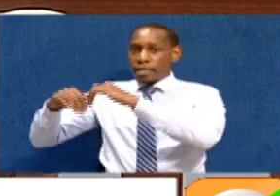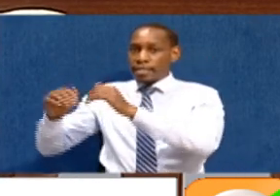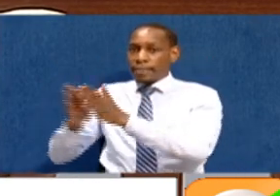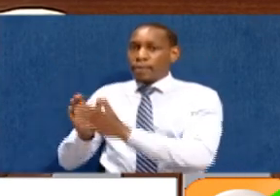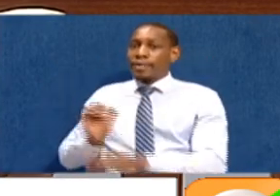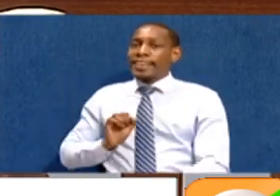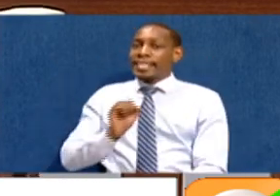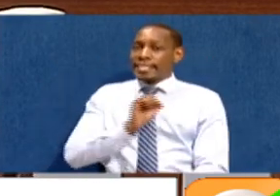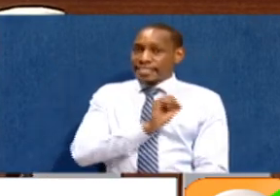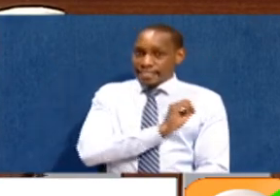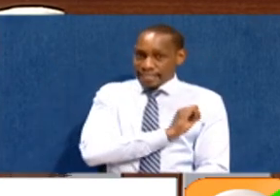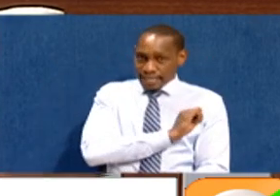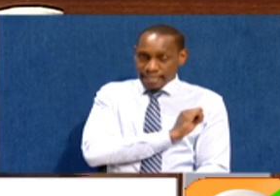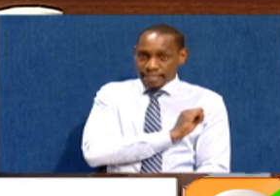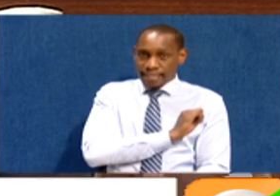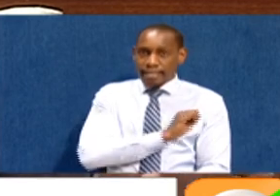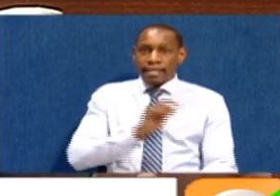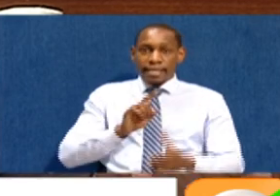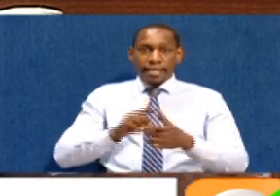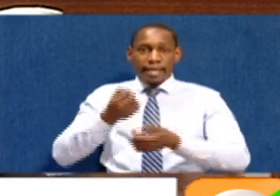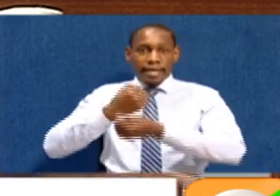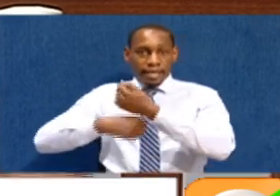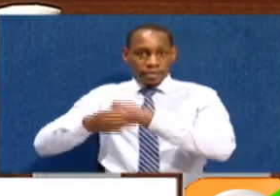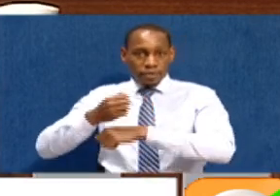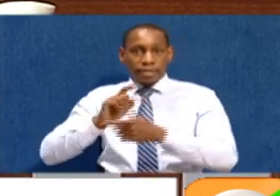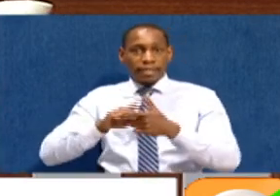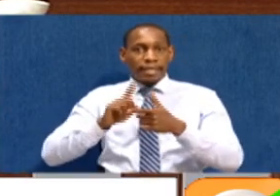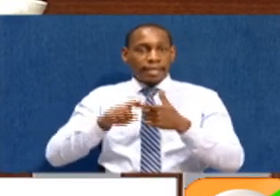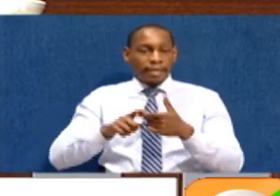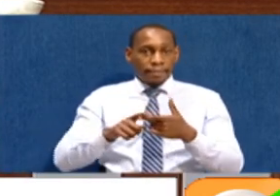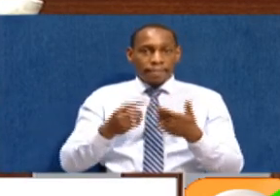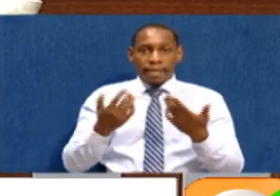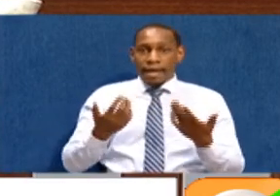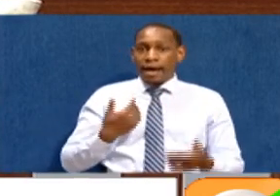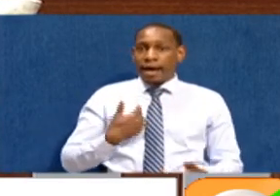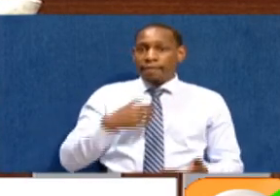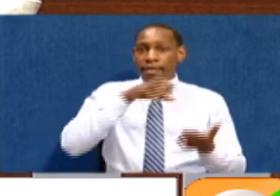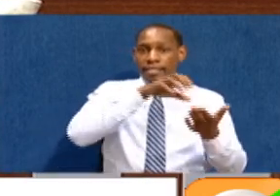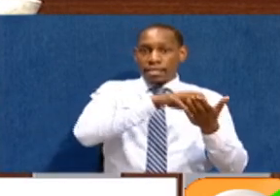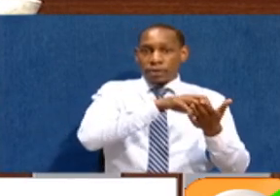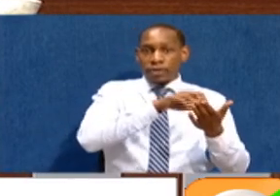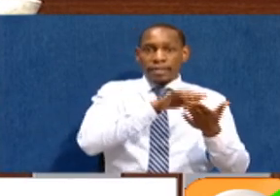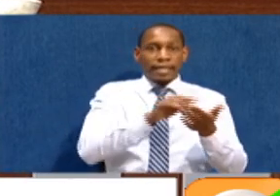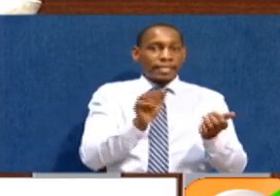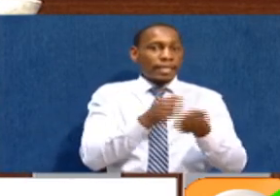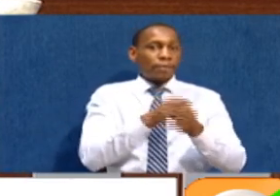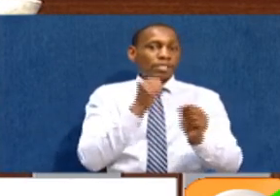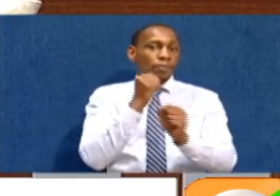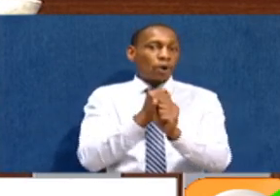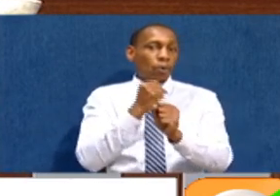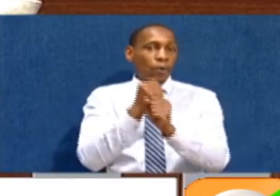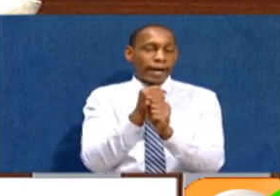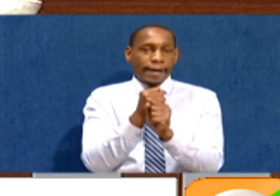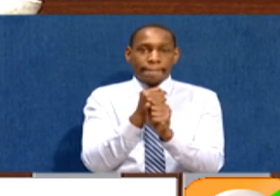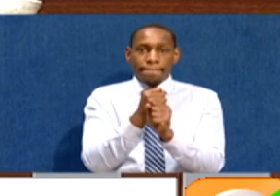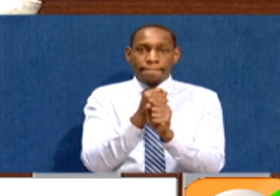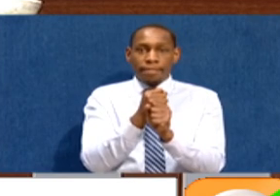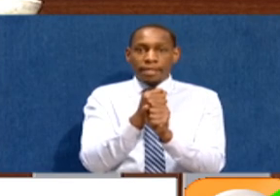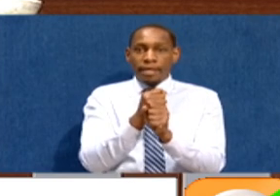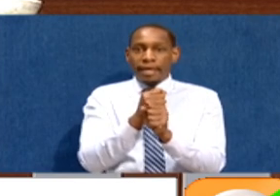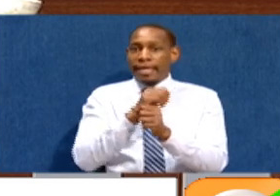Senate. Mm-hmm. You will proceed to do that, then you will be left with a situation where you cannot operate. None of